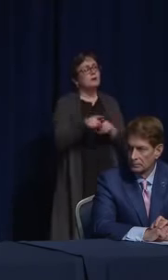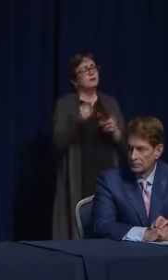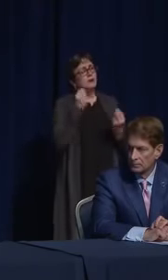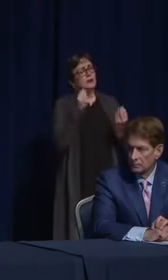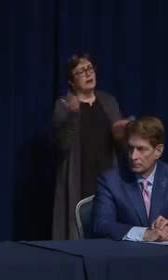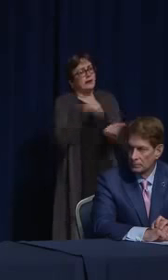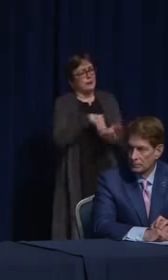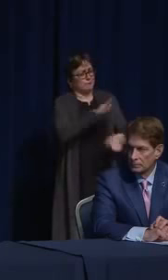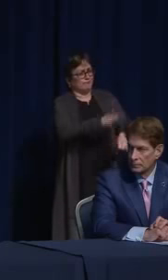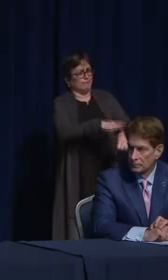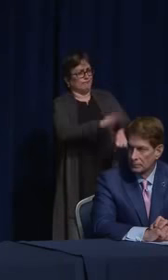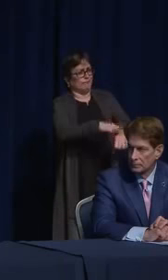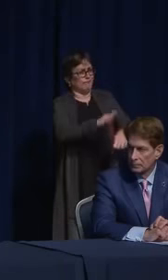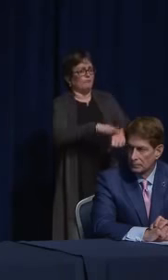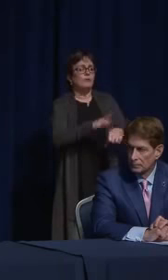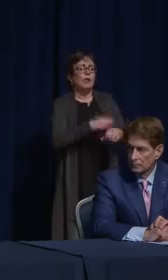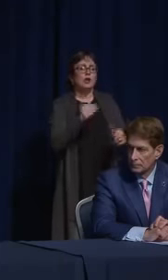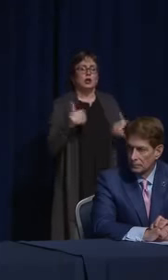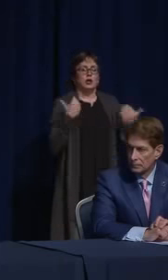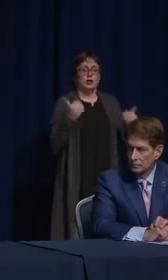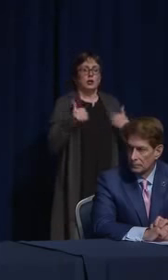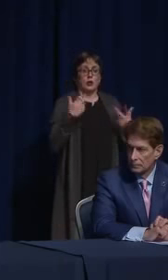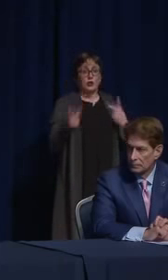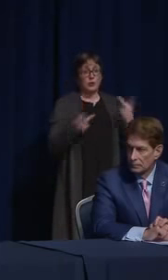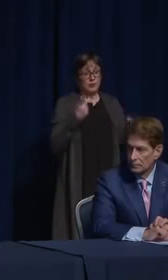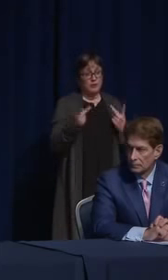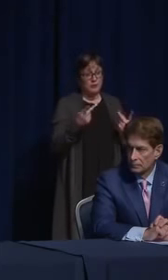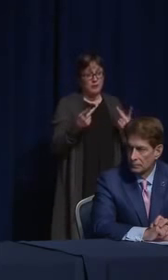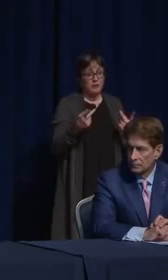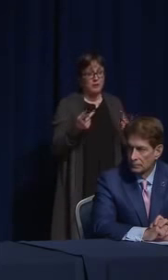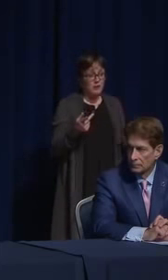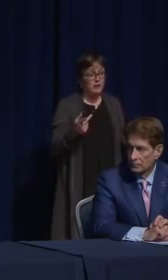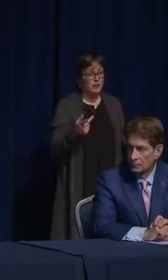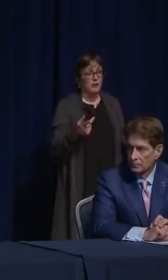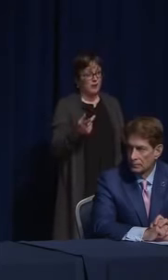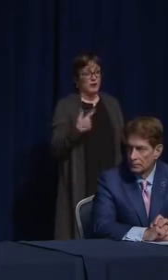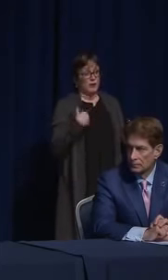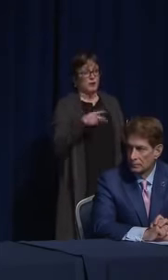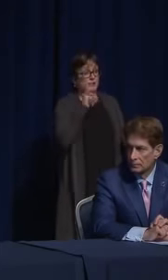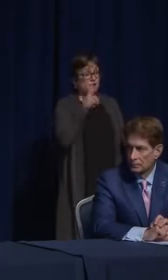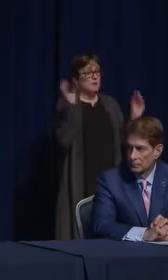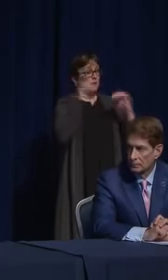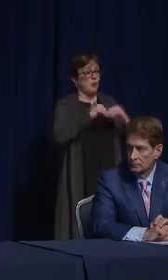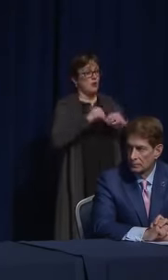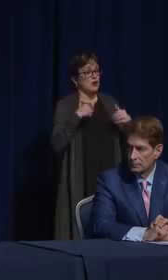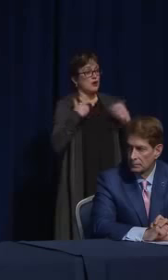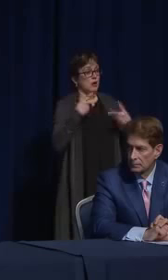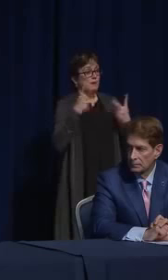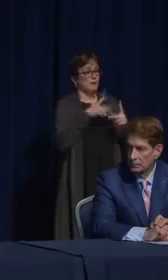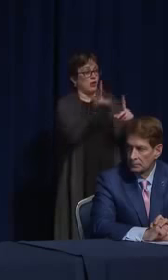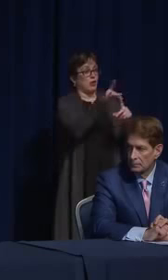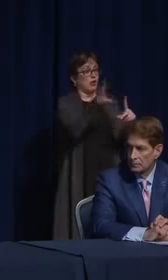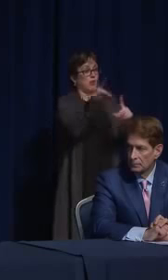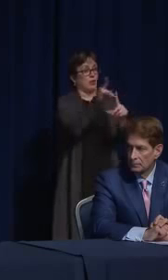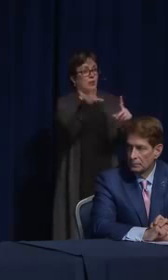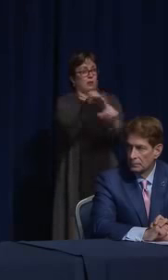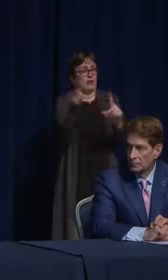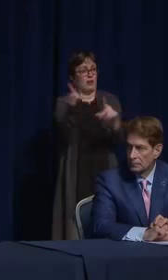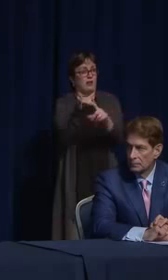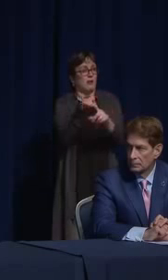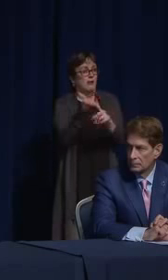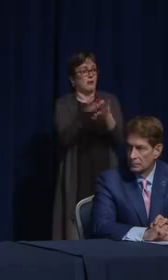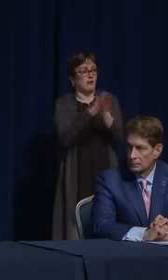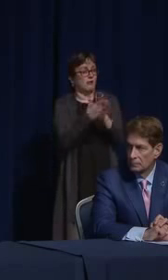residents, we're seeing that more and more of you are not immune. Everything we say and urge